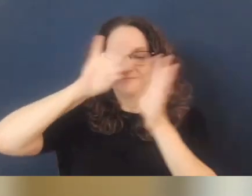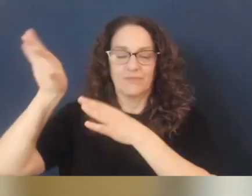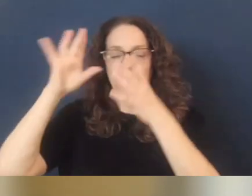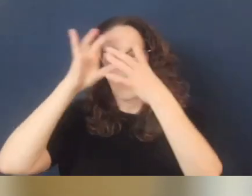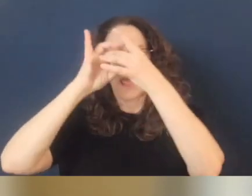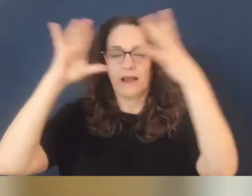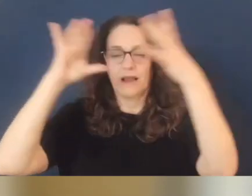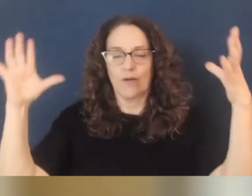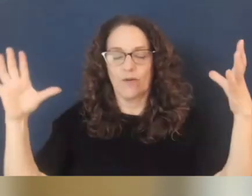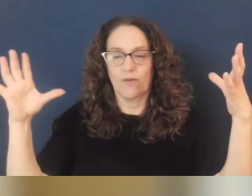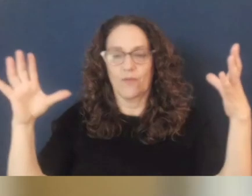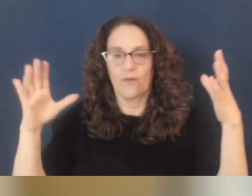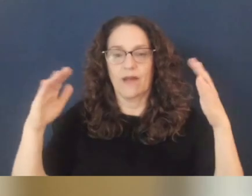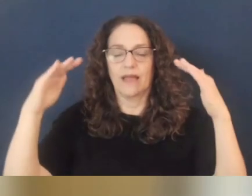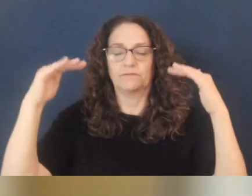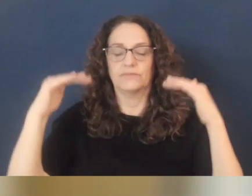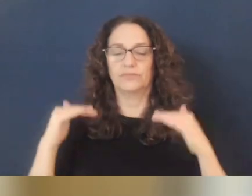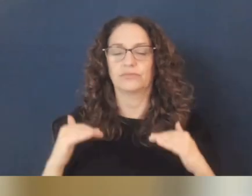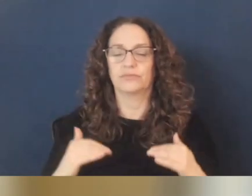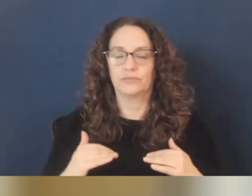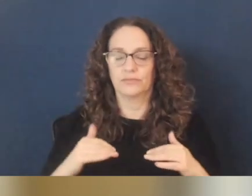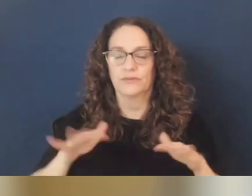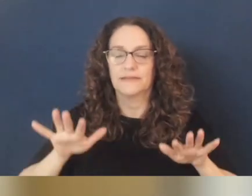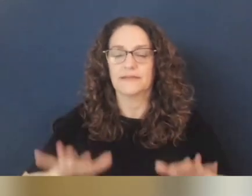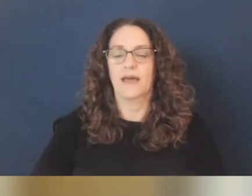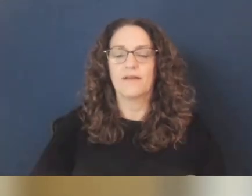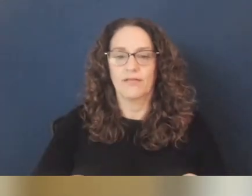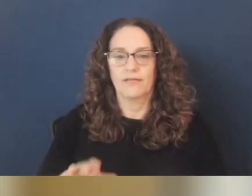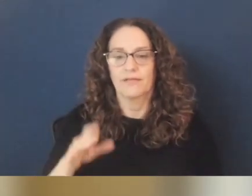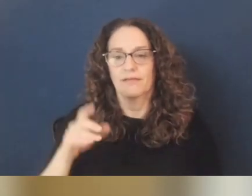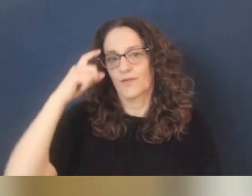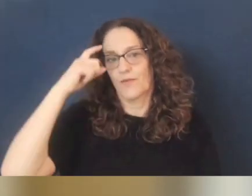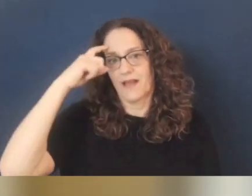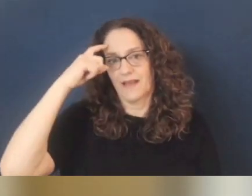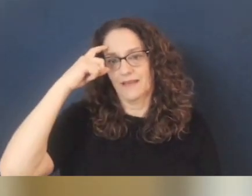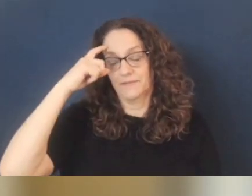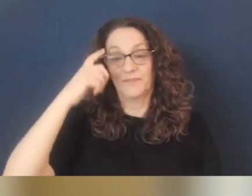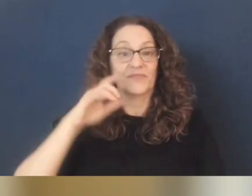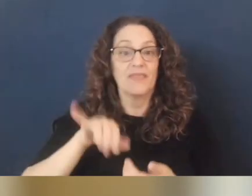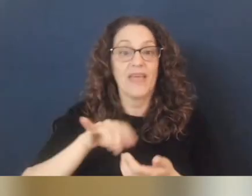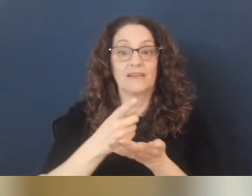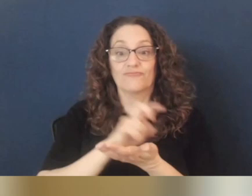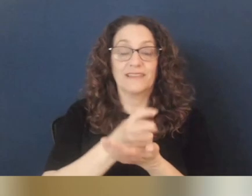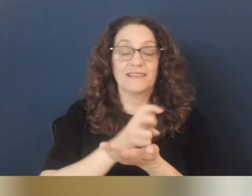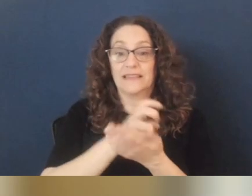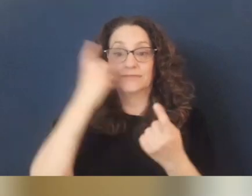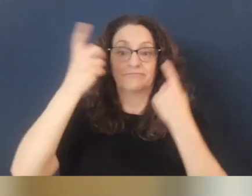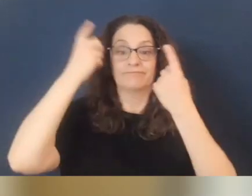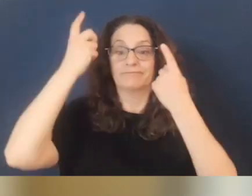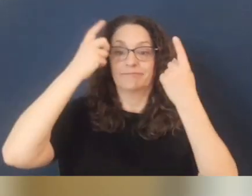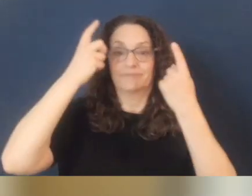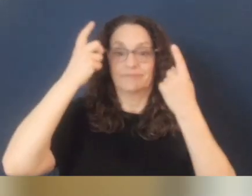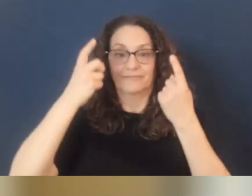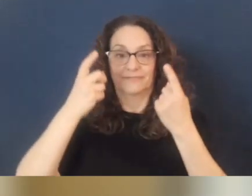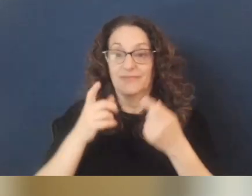quiet and settle the mind. And so the hindrance of restlessness becomes one of the primary hindrances that people